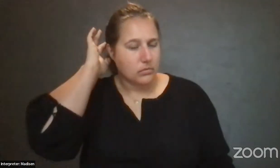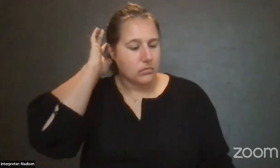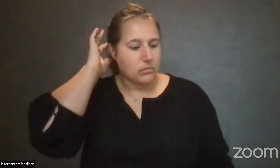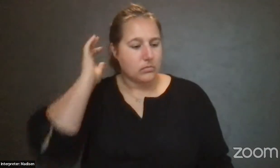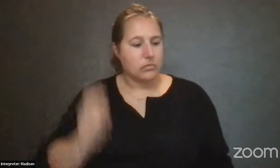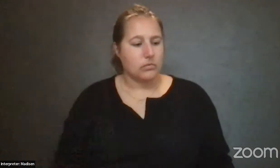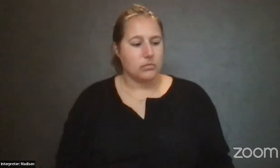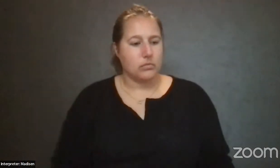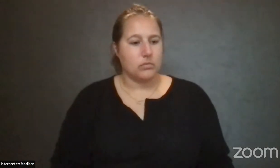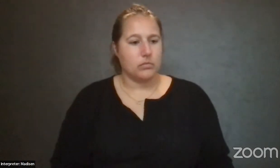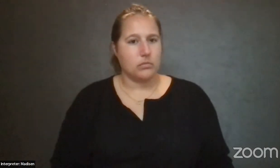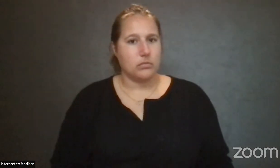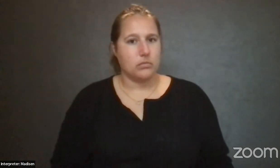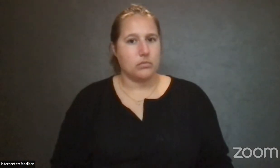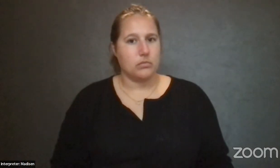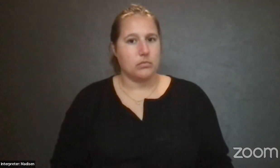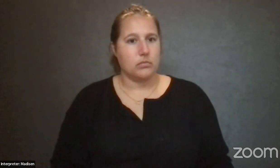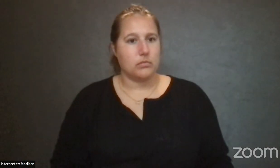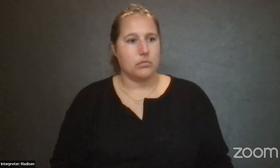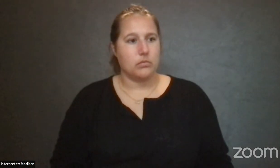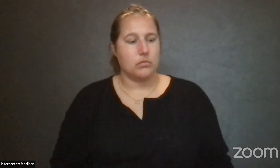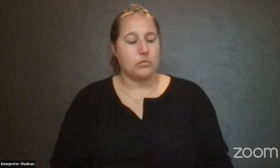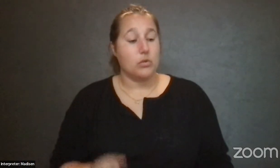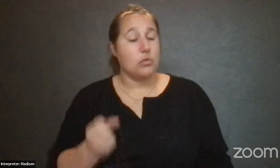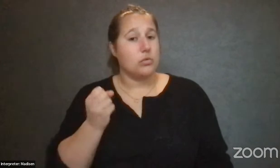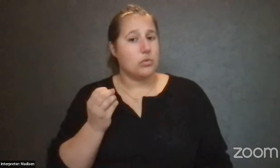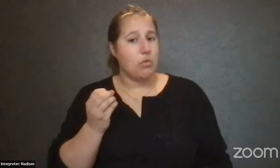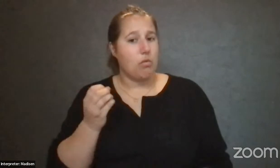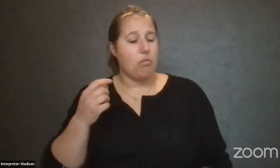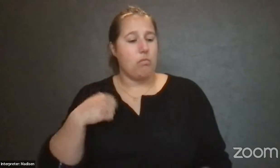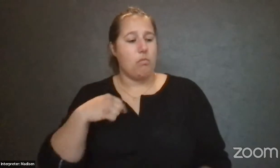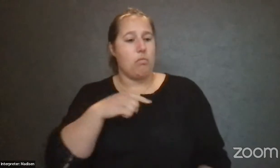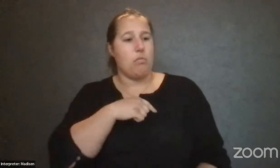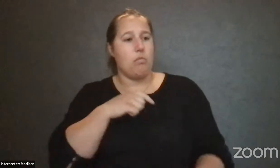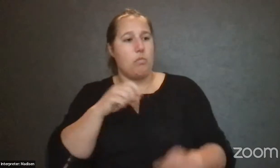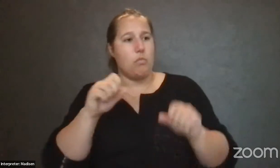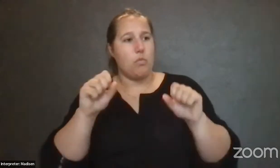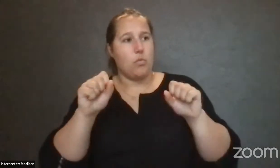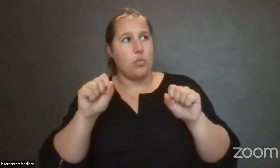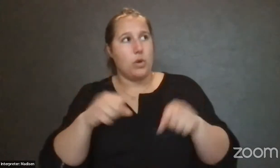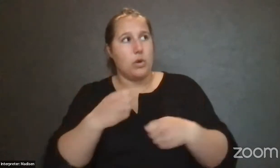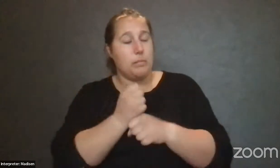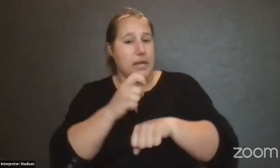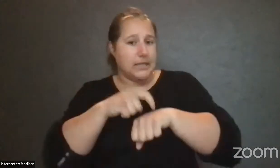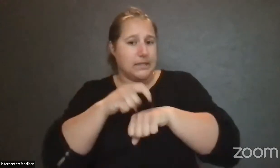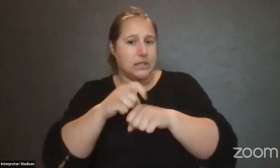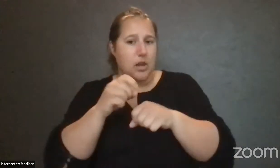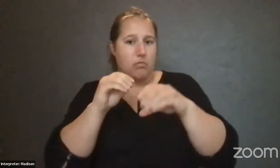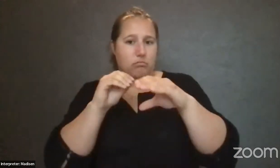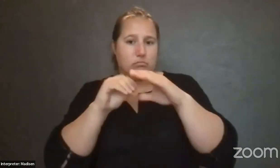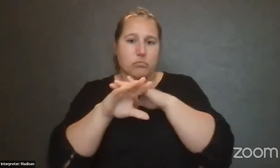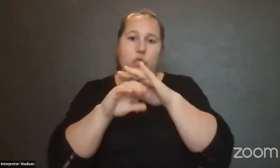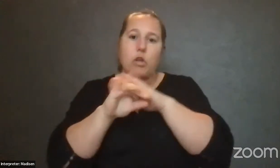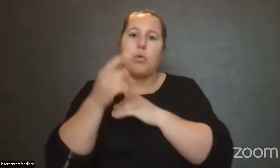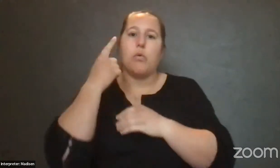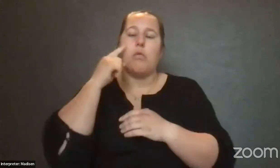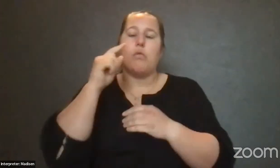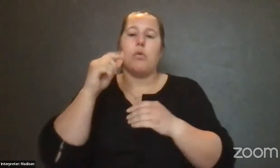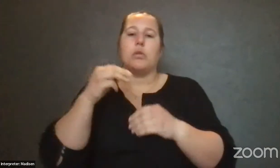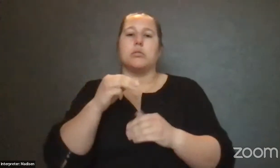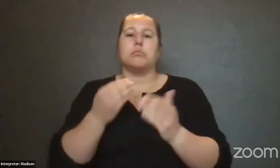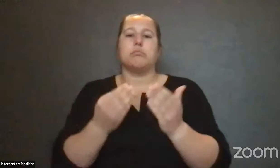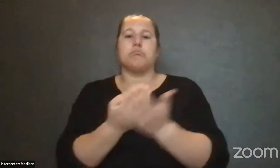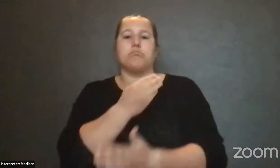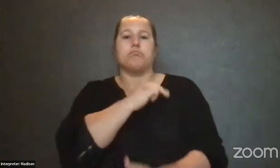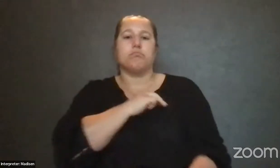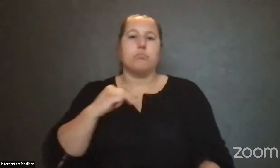So we could make some time available to any members of the public who wish to share